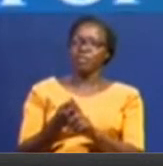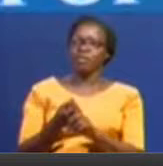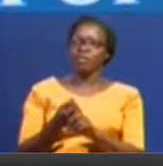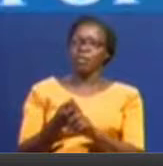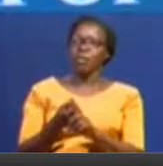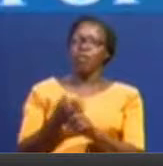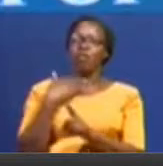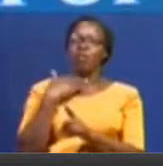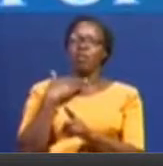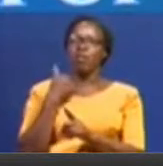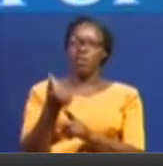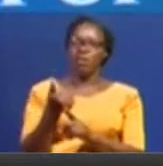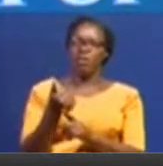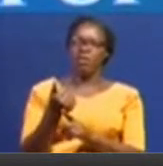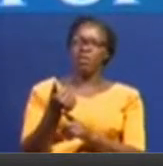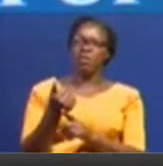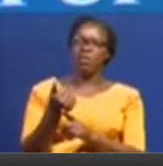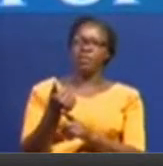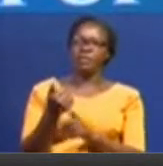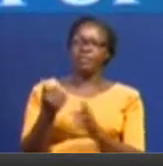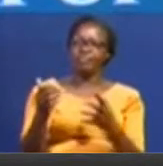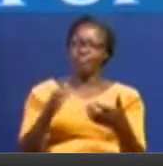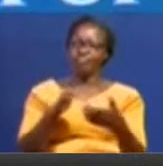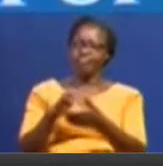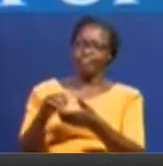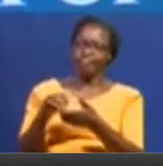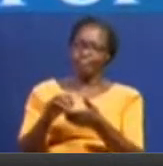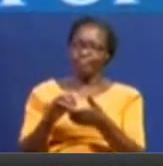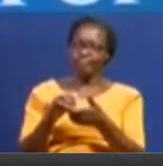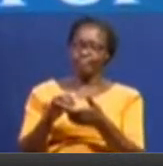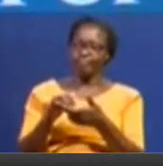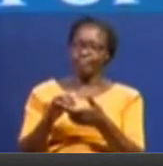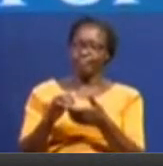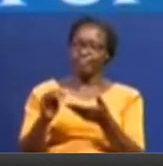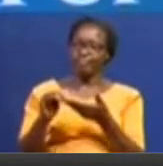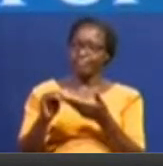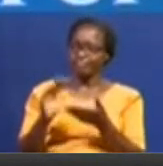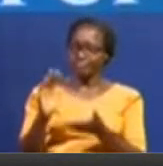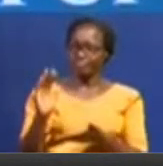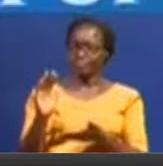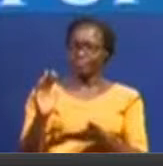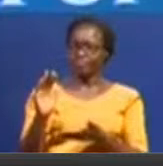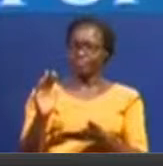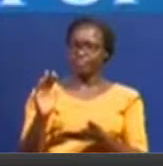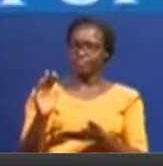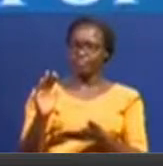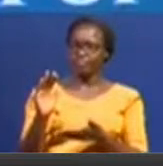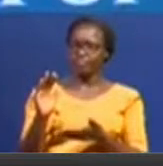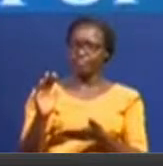I would like to engage you a little bit further on